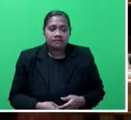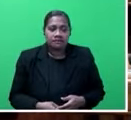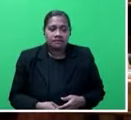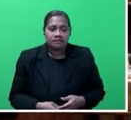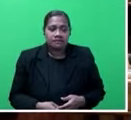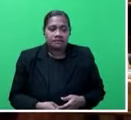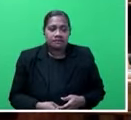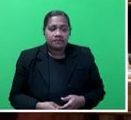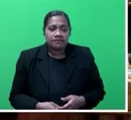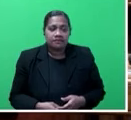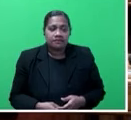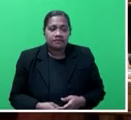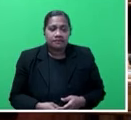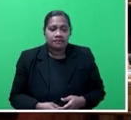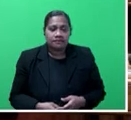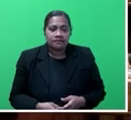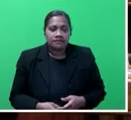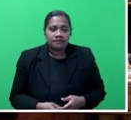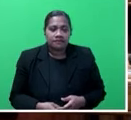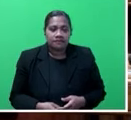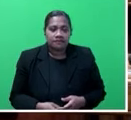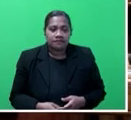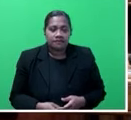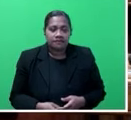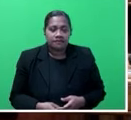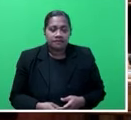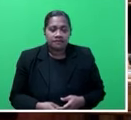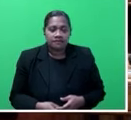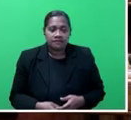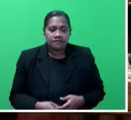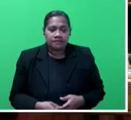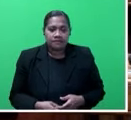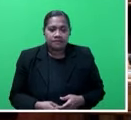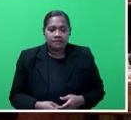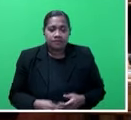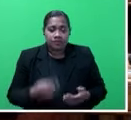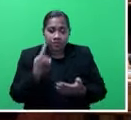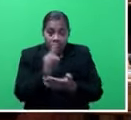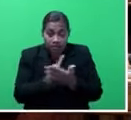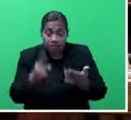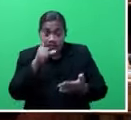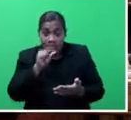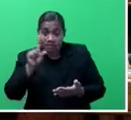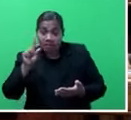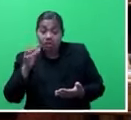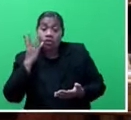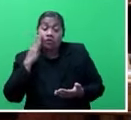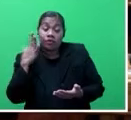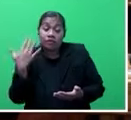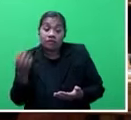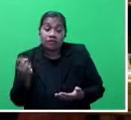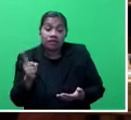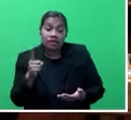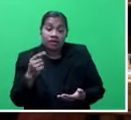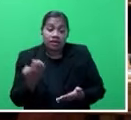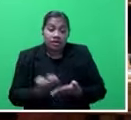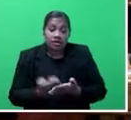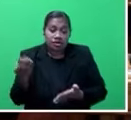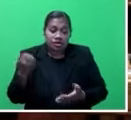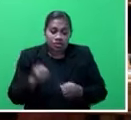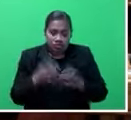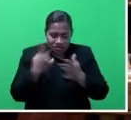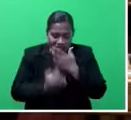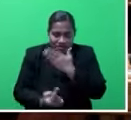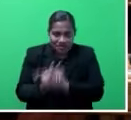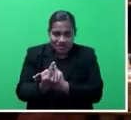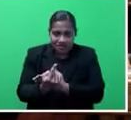be done when you have what is called an economic shock occurs, and the effect of the